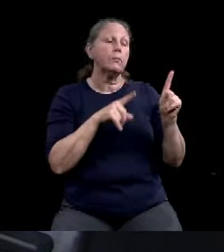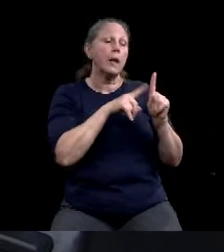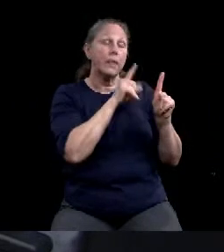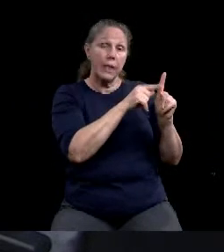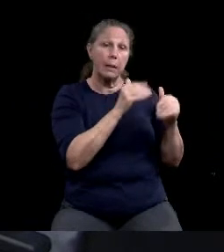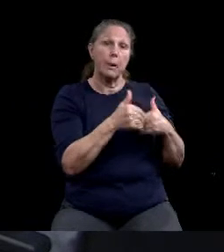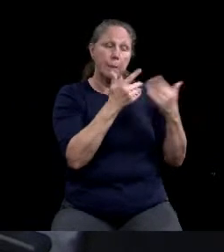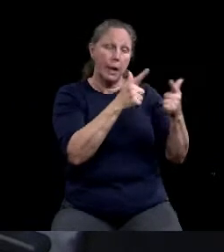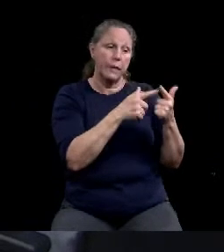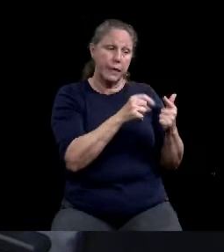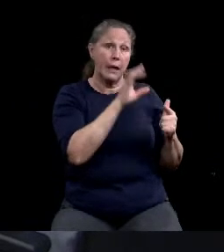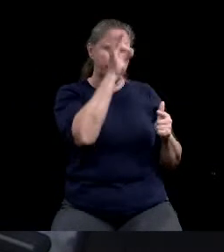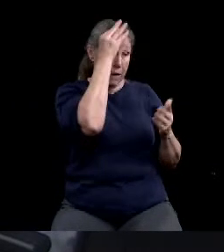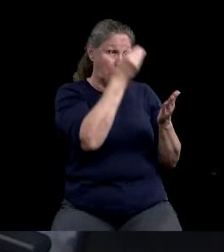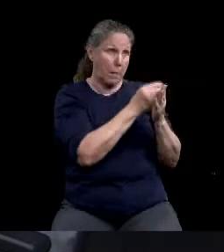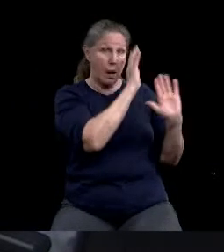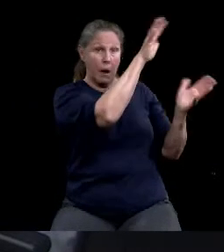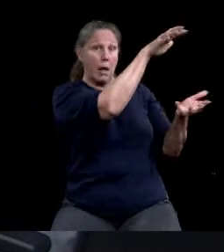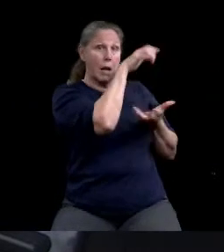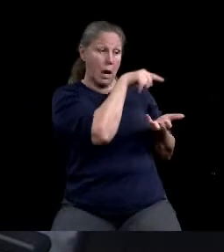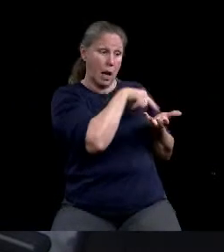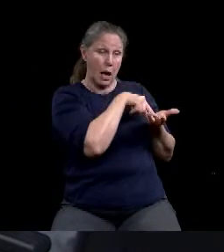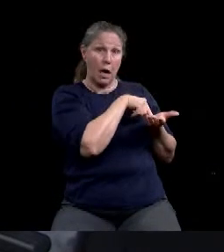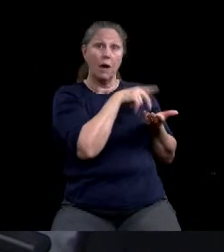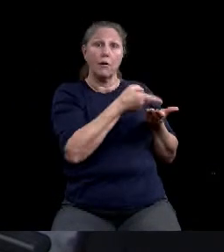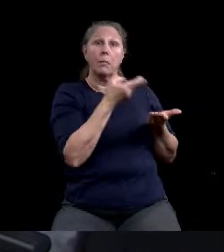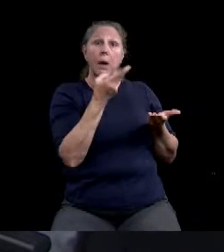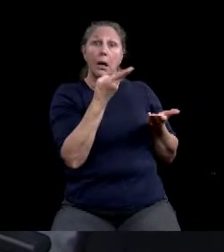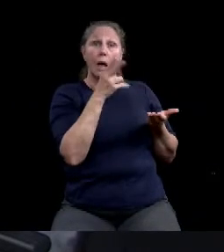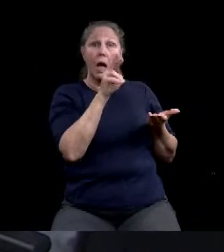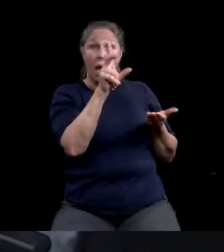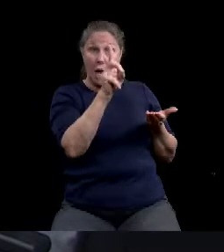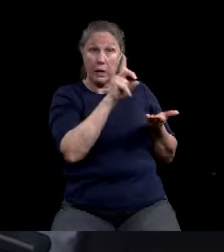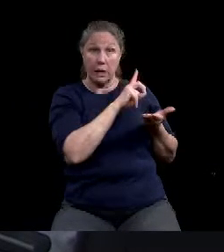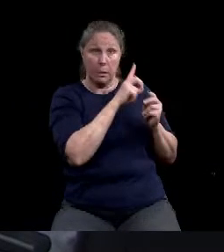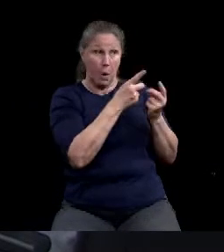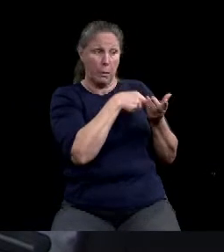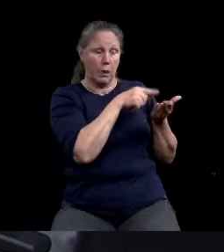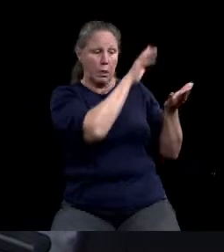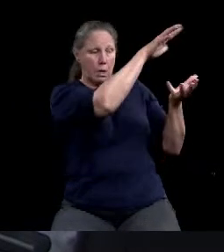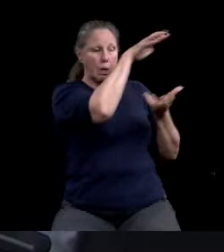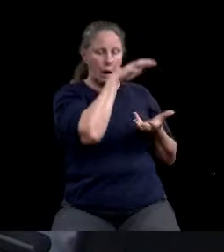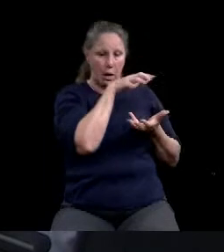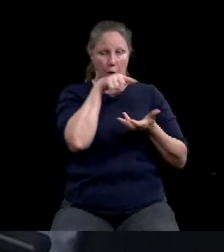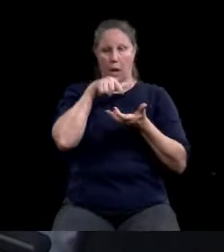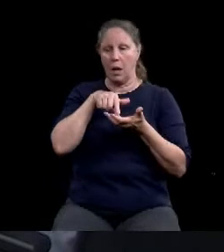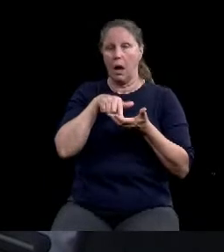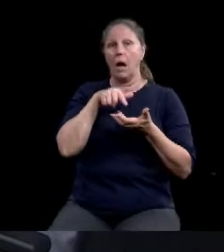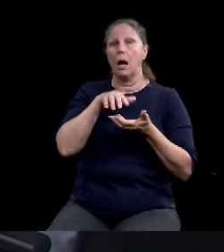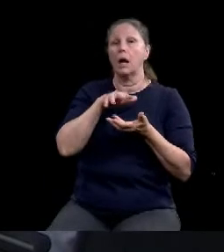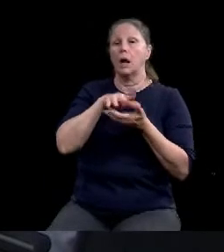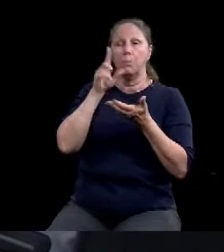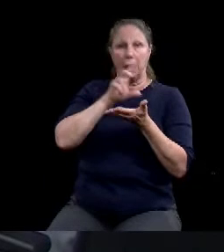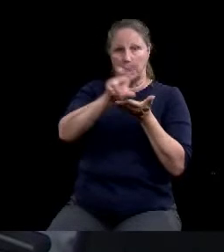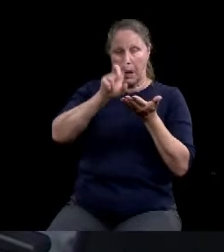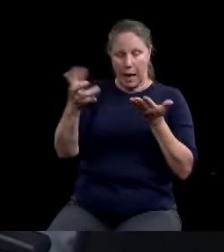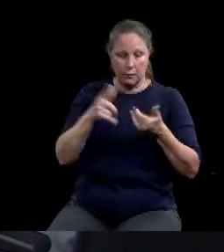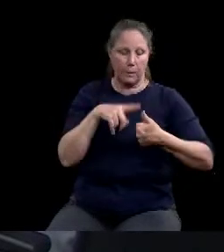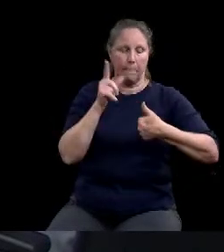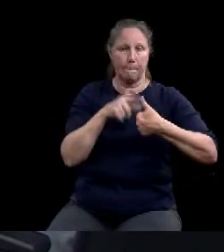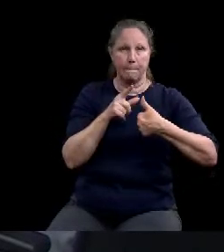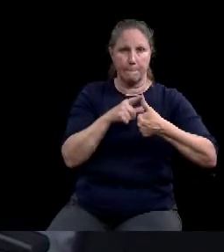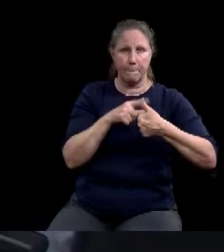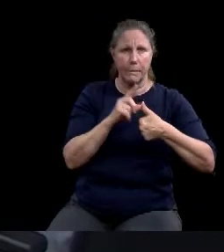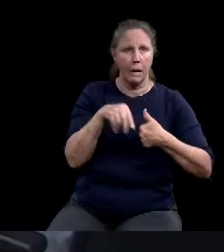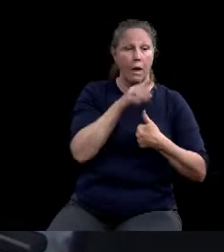.S. department of housing and urban development CDBG program as follows. Provide $415,415